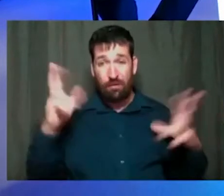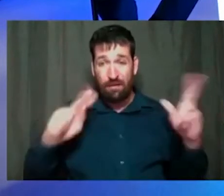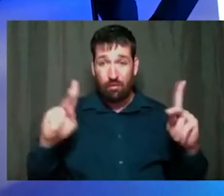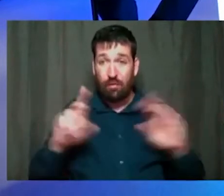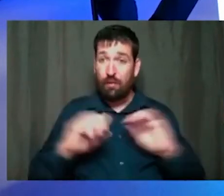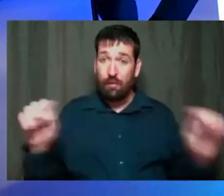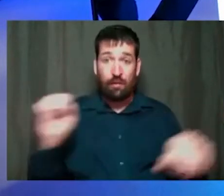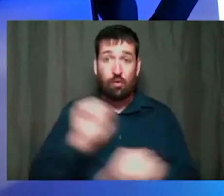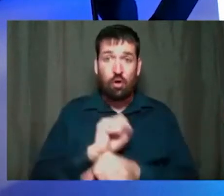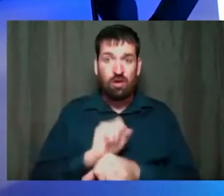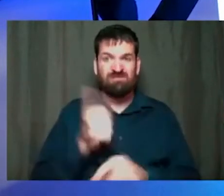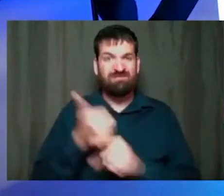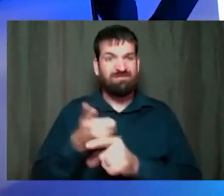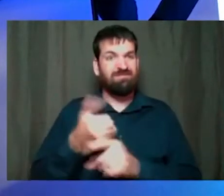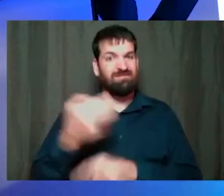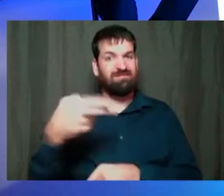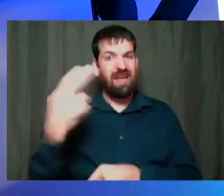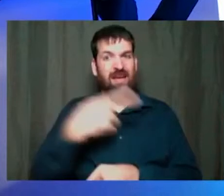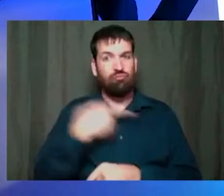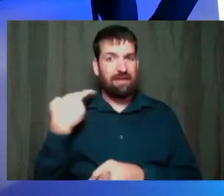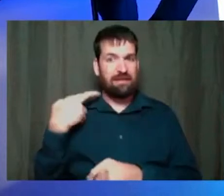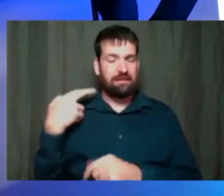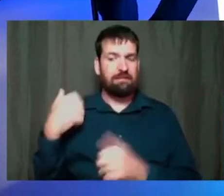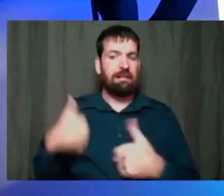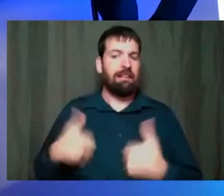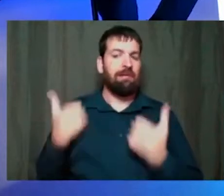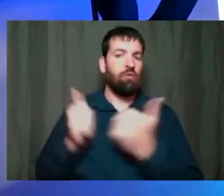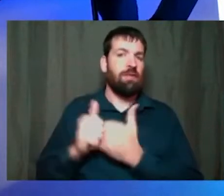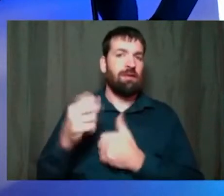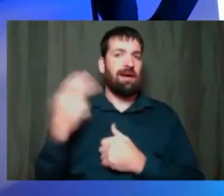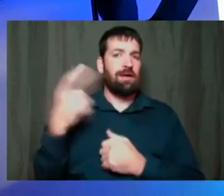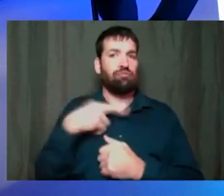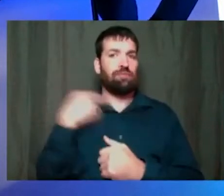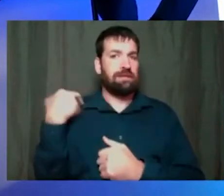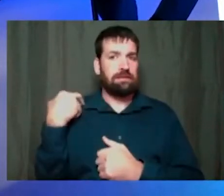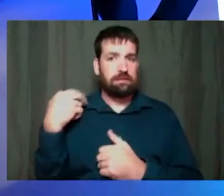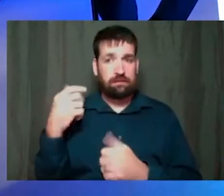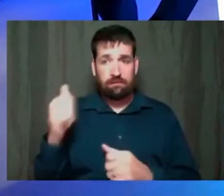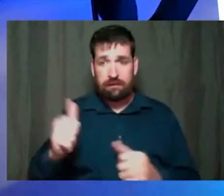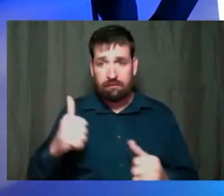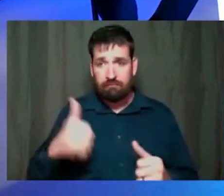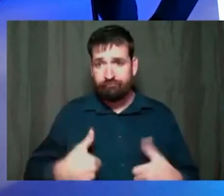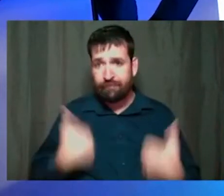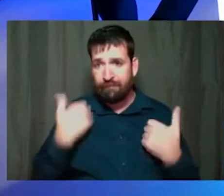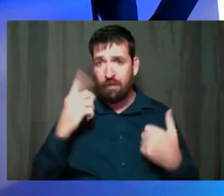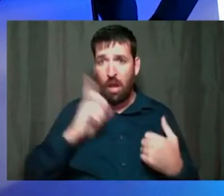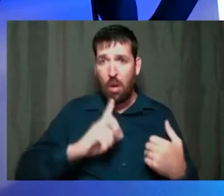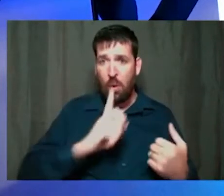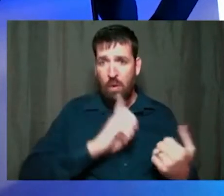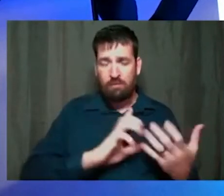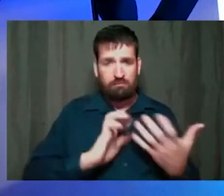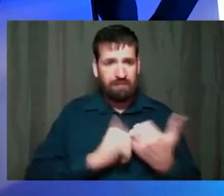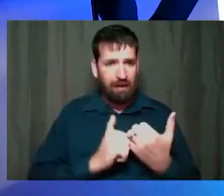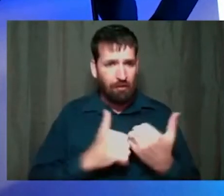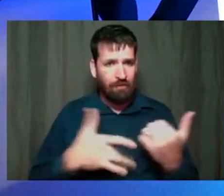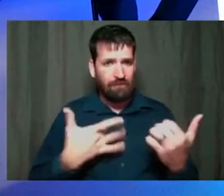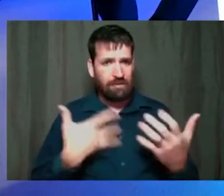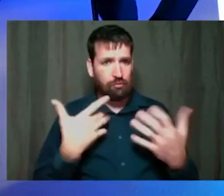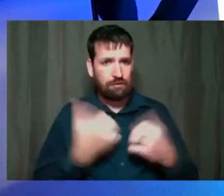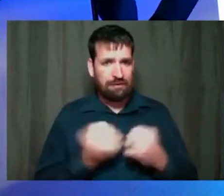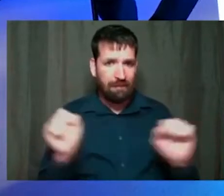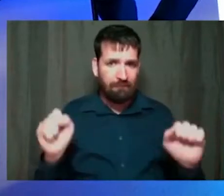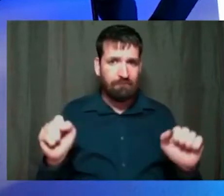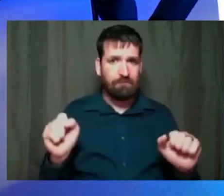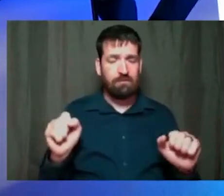live with someone who's high risk or live alone. How do they feel comfortable, safe, re-engaging with the outside